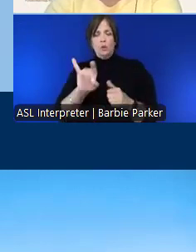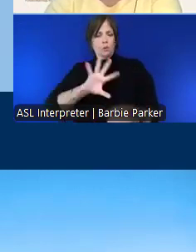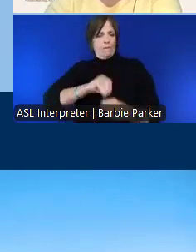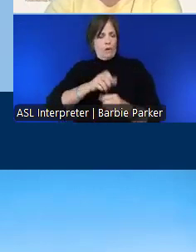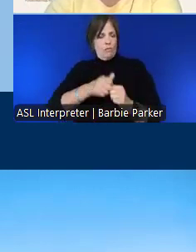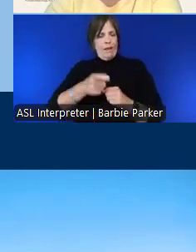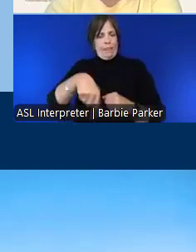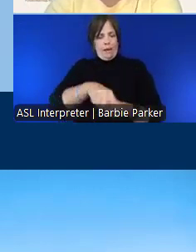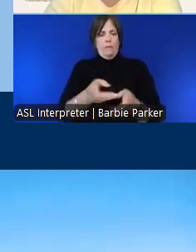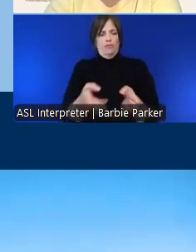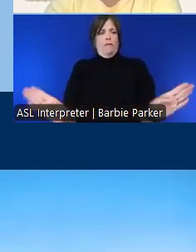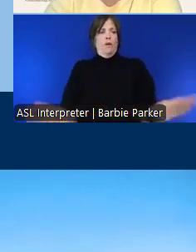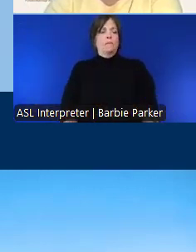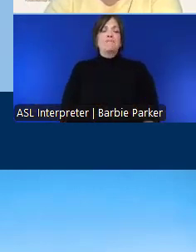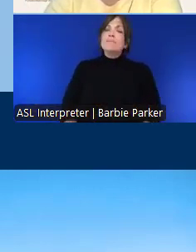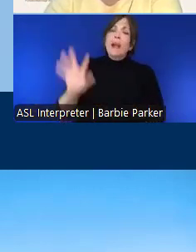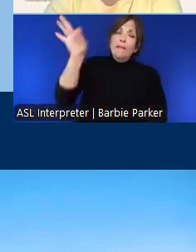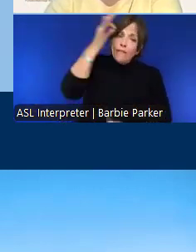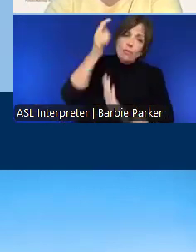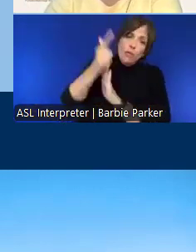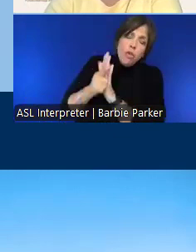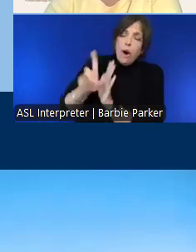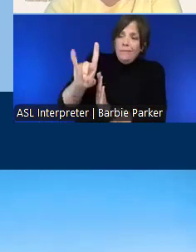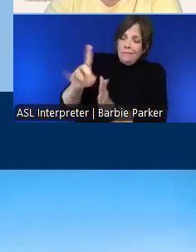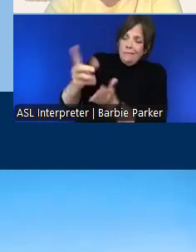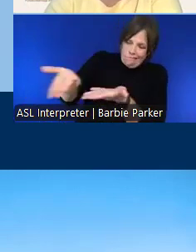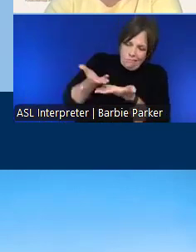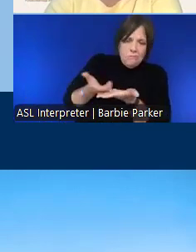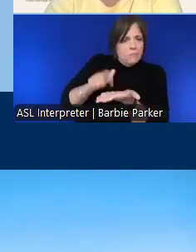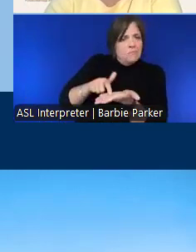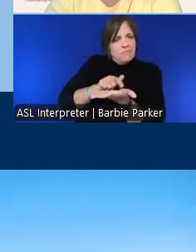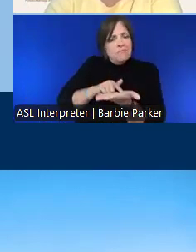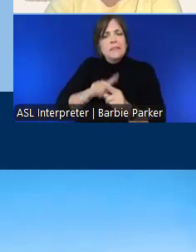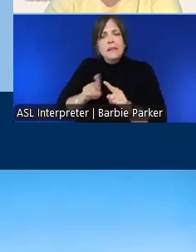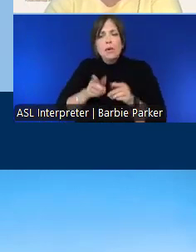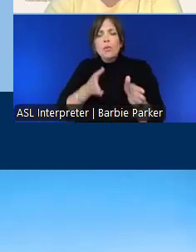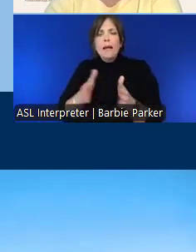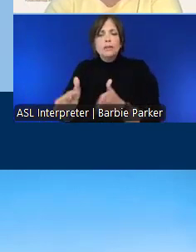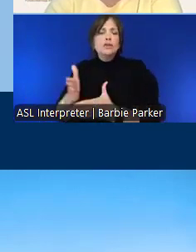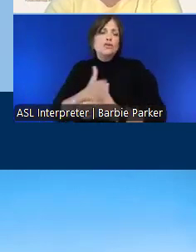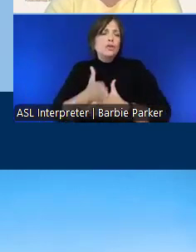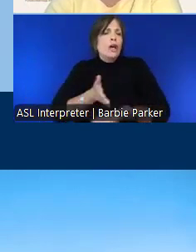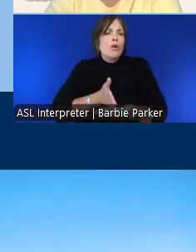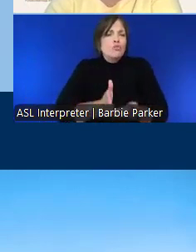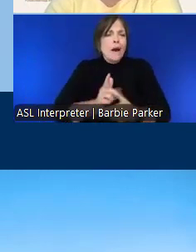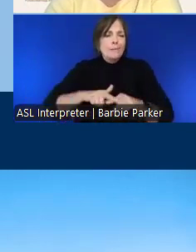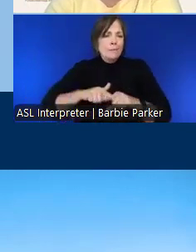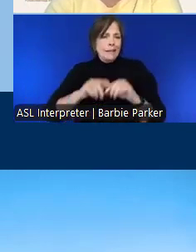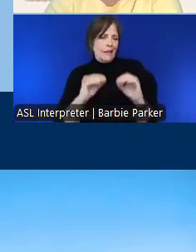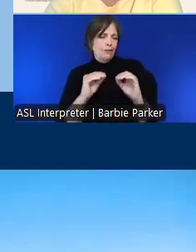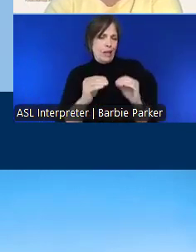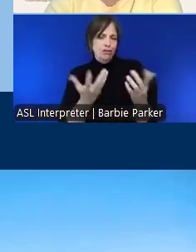laws give us some avenues in sharing rights-based education, and again, those potential avenues for